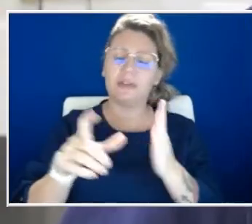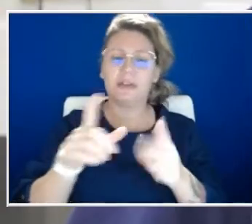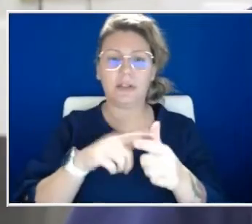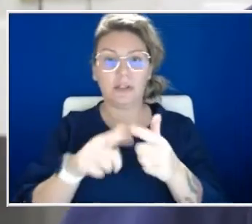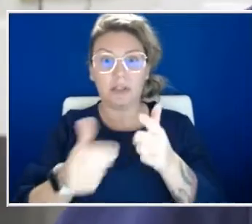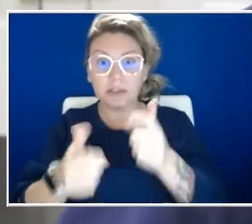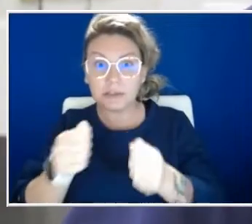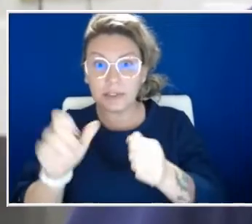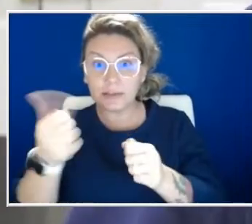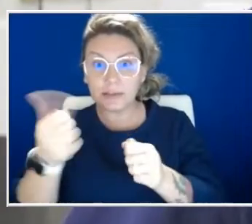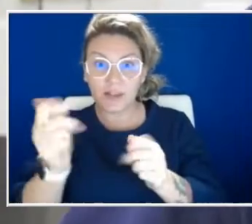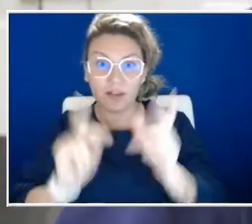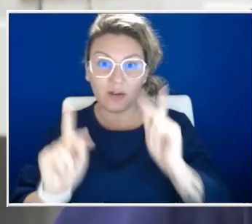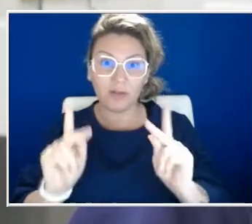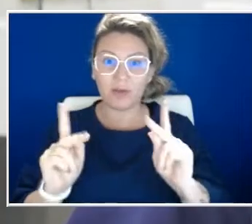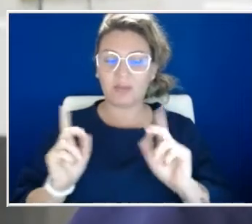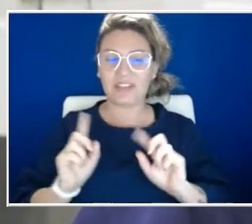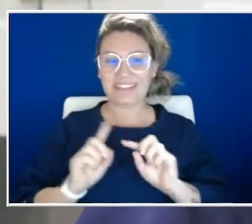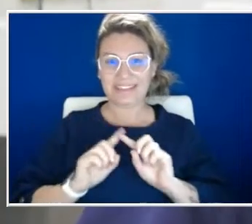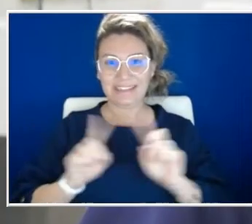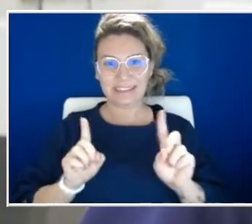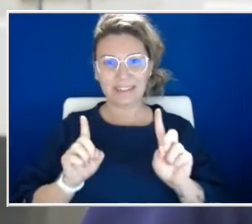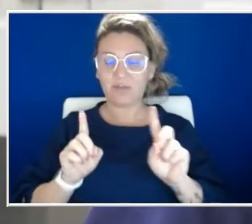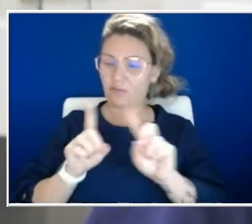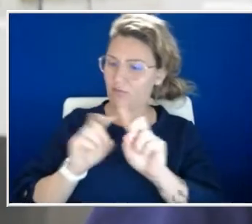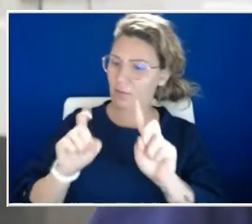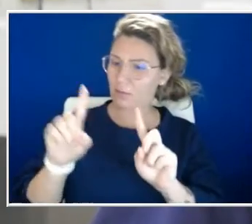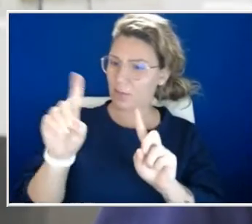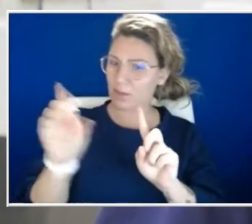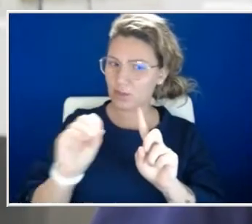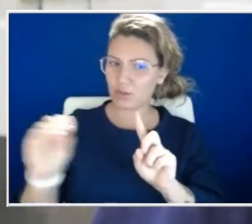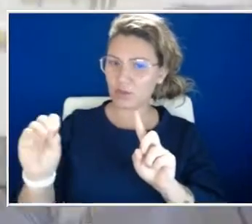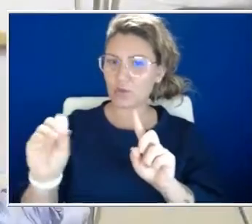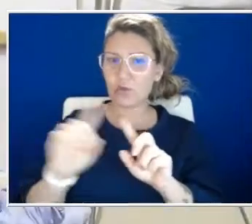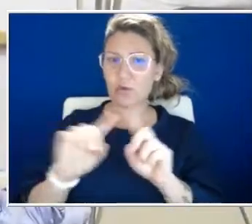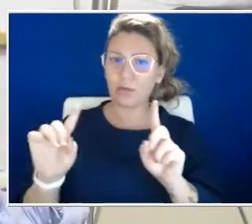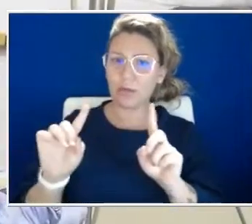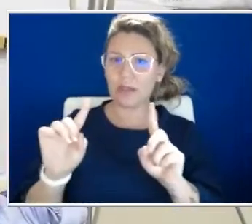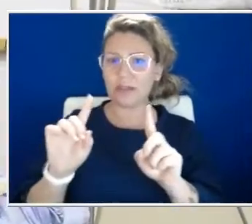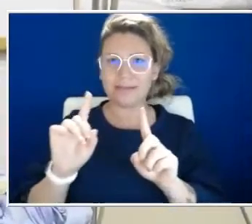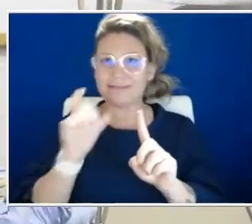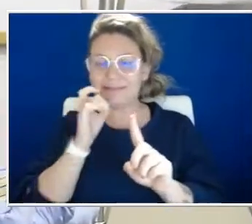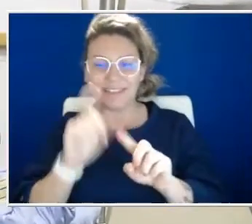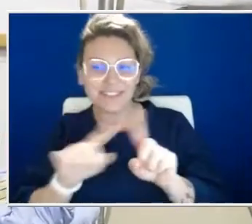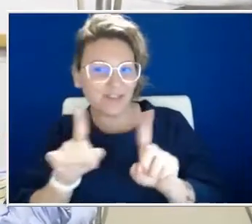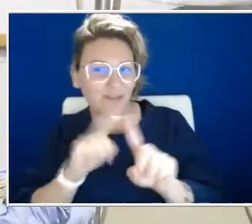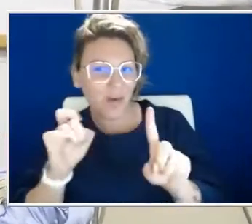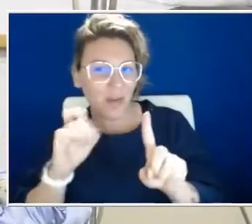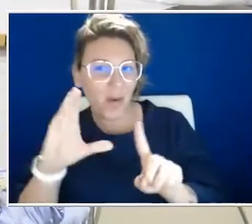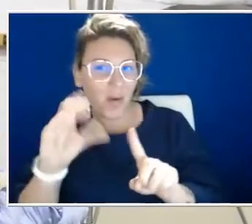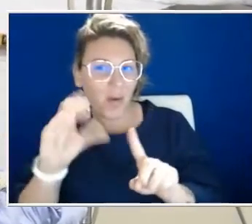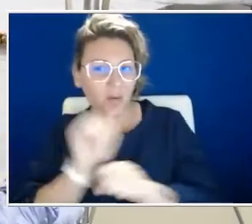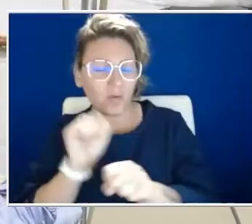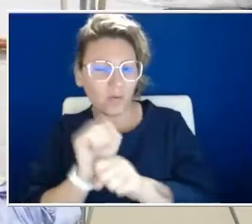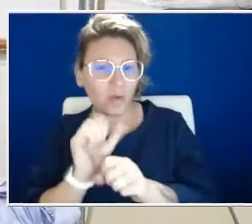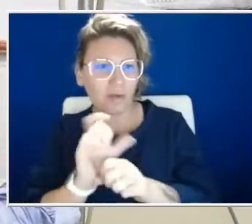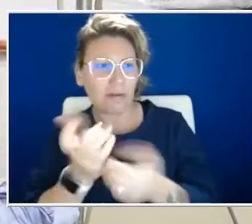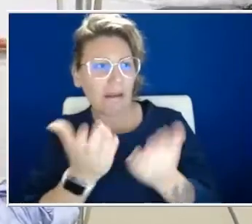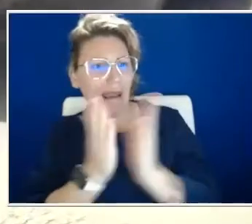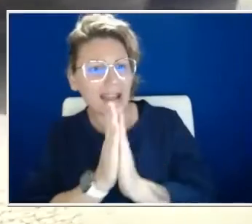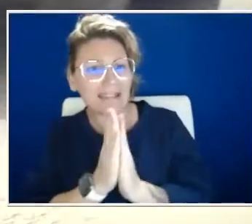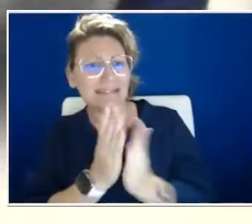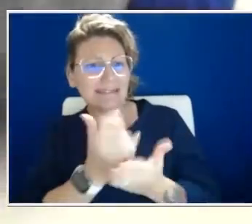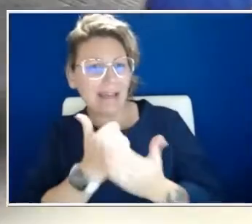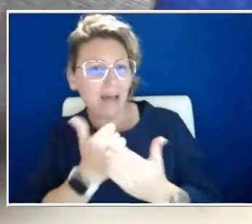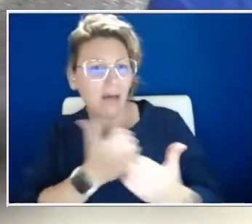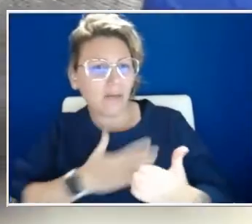It's different in the fact that it's at the zoo, but it's no different than your colleague calling to ask you for help. Cardiologist Dr. Tim Beaver agrees to monitor